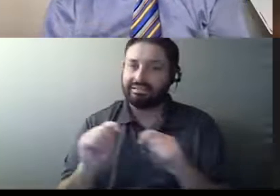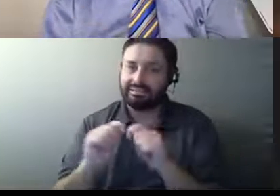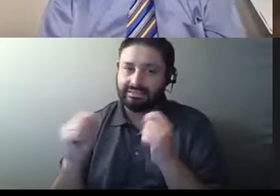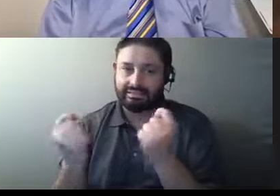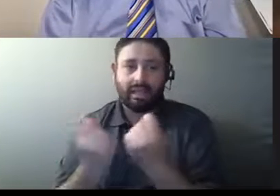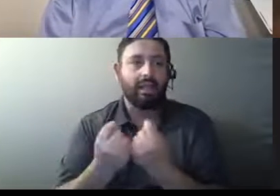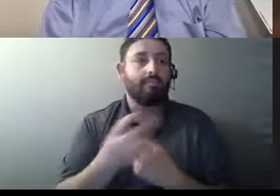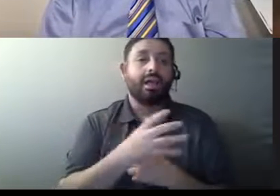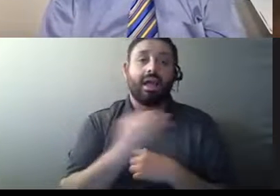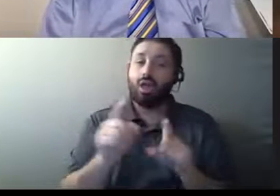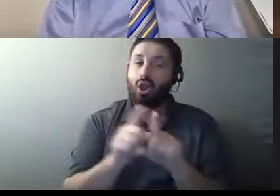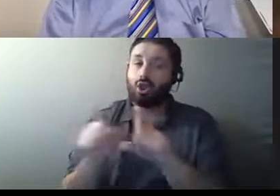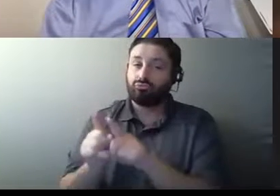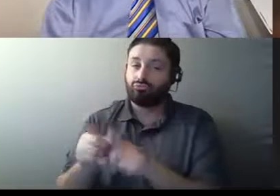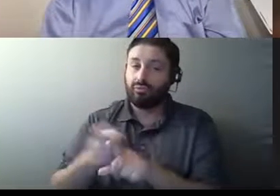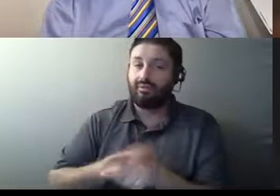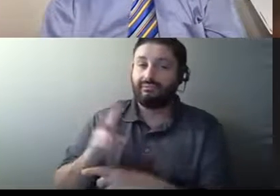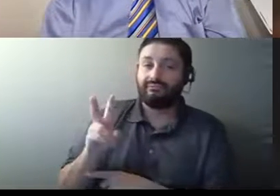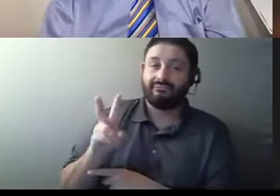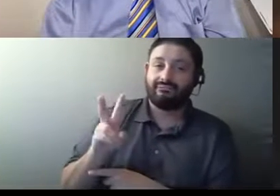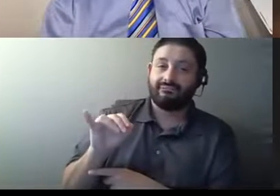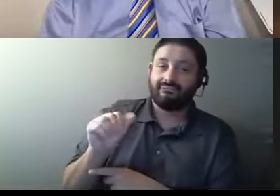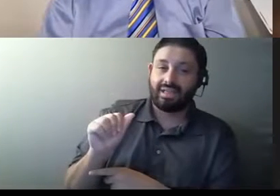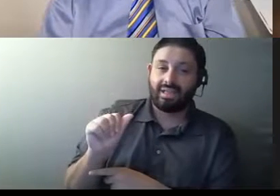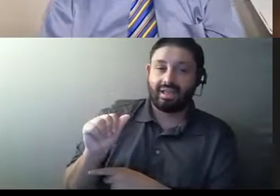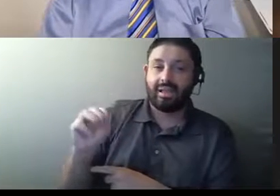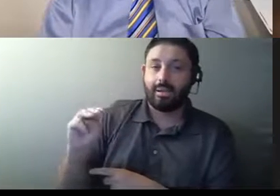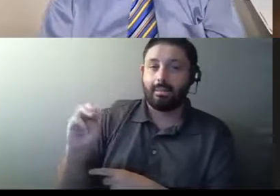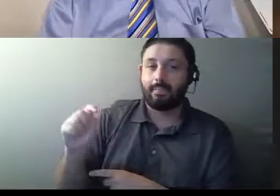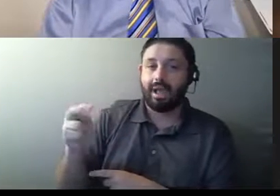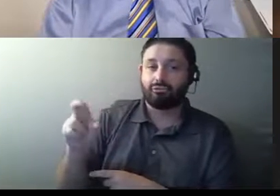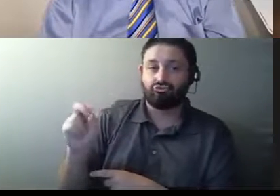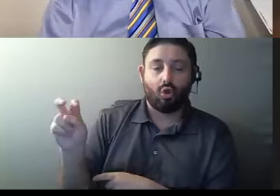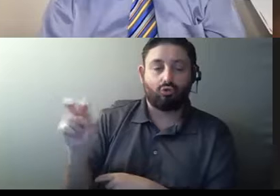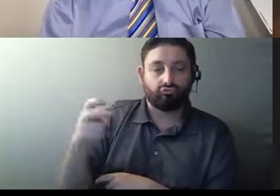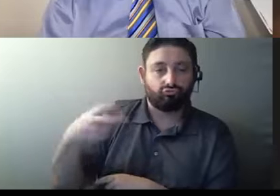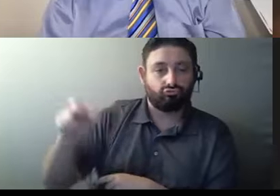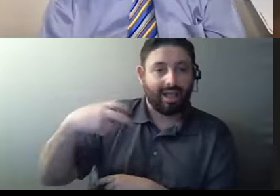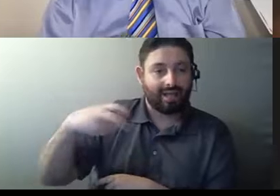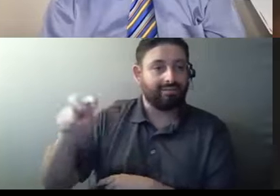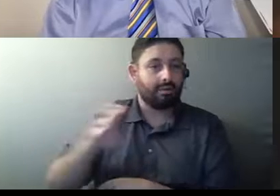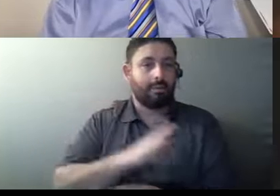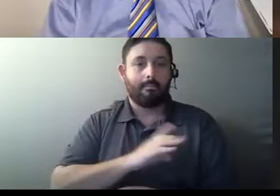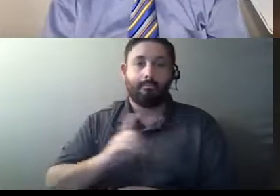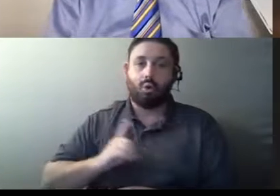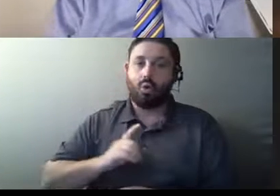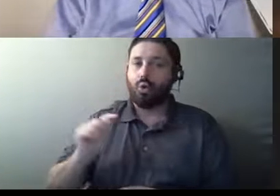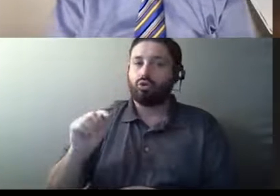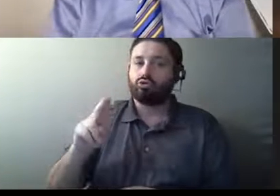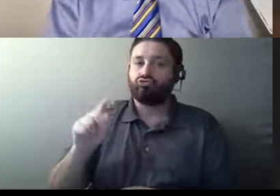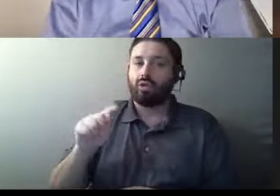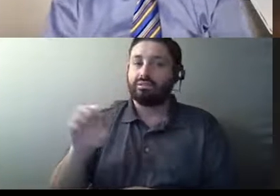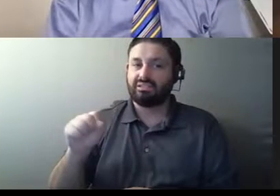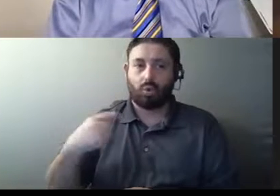also coming from the Via Metropolitan Transit Board of Trustees, we are not the experts, and we need to make sure